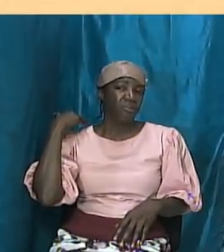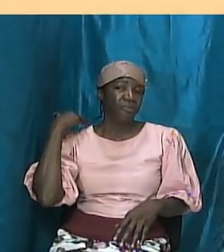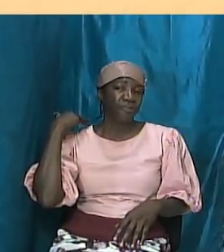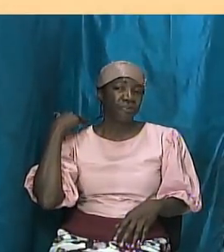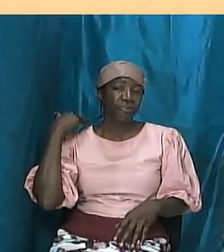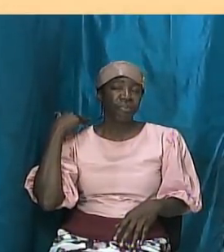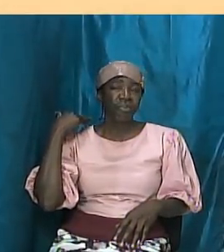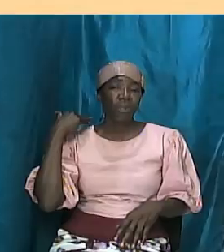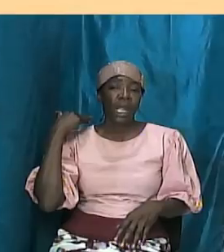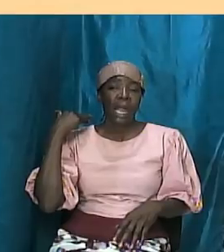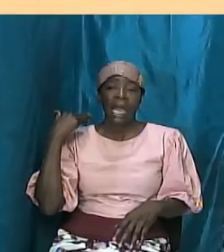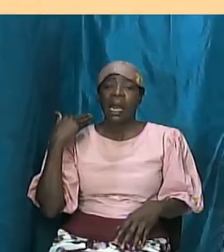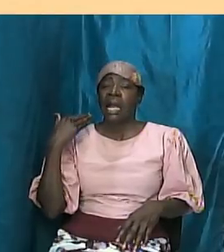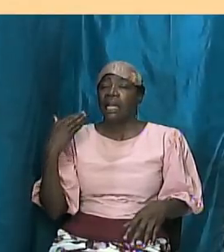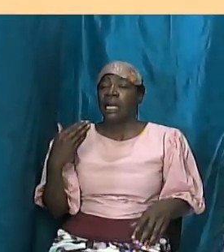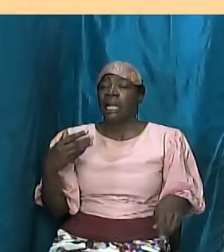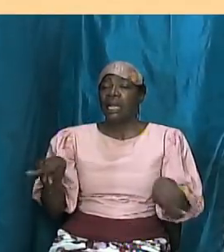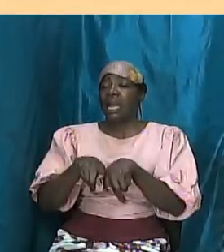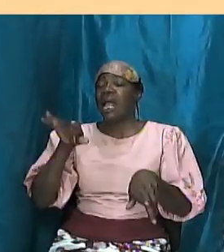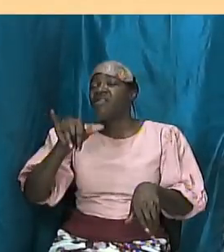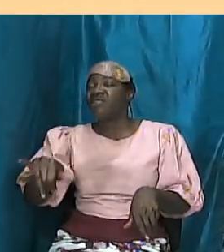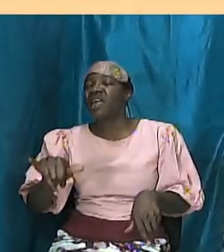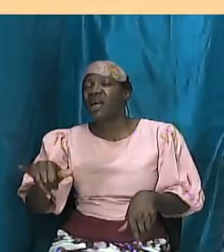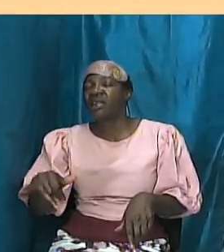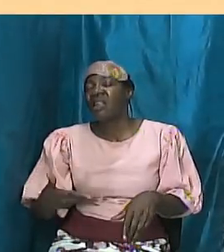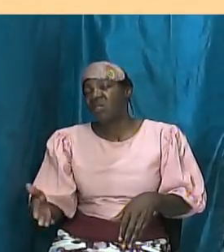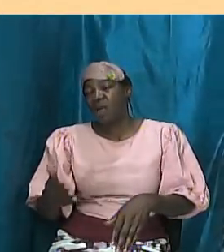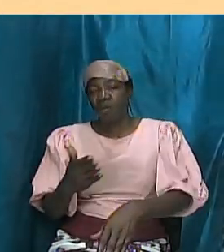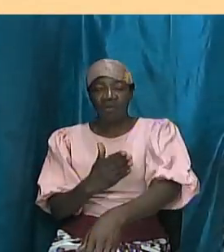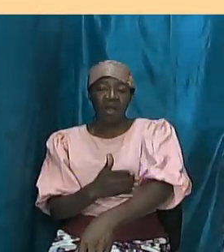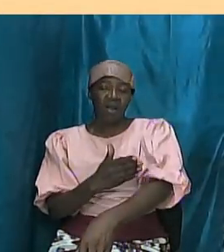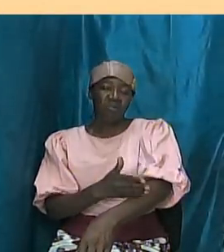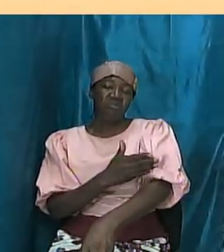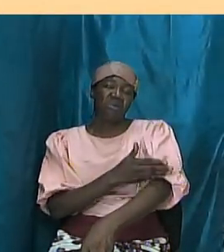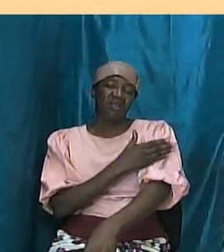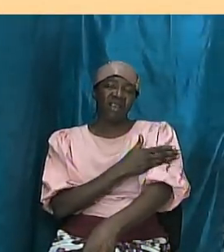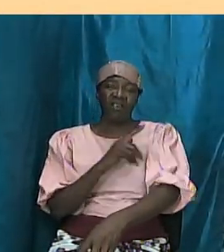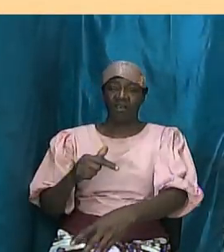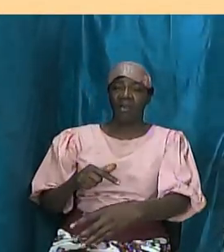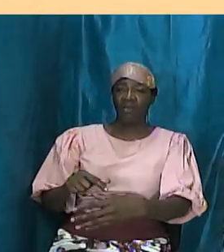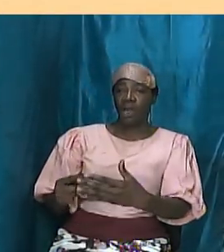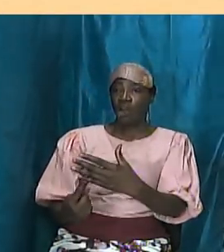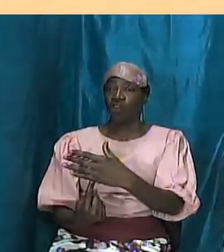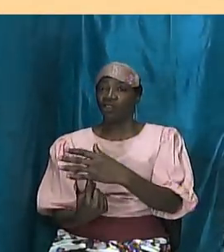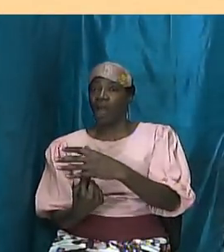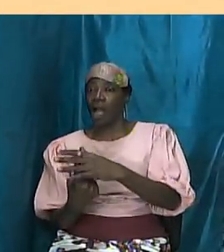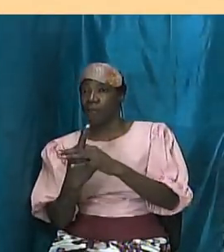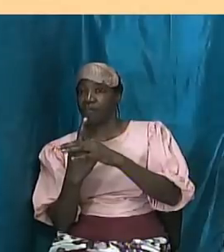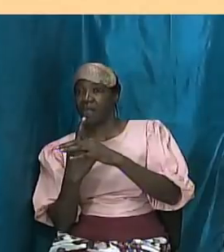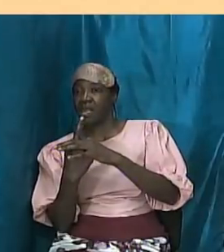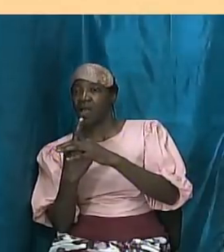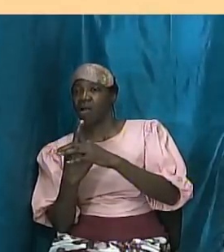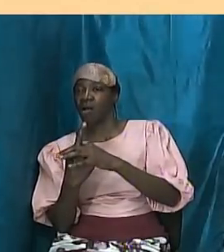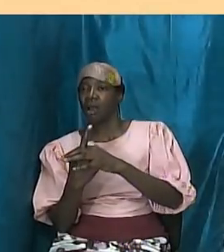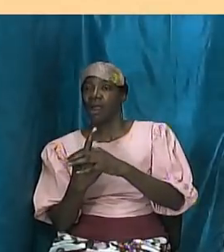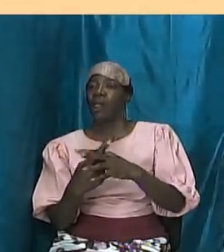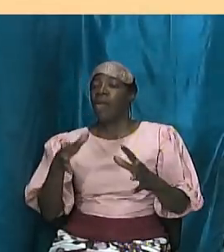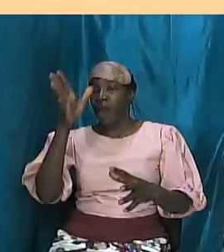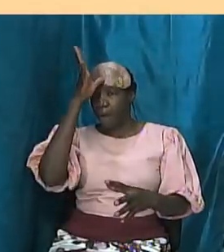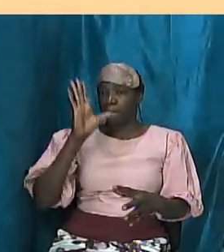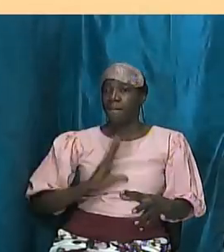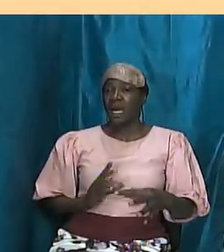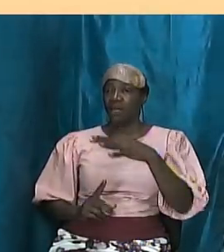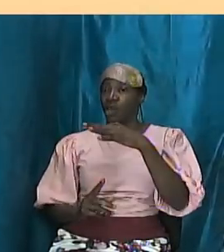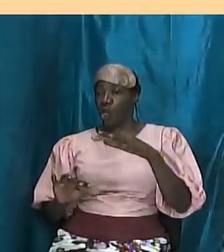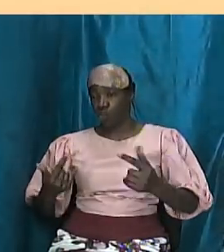as a result of that, there was a process called evolution from which man came.